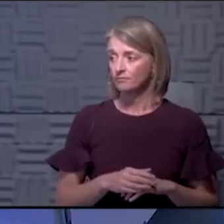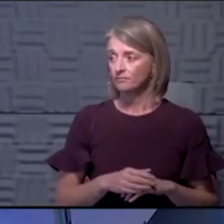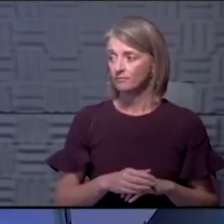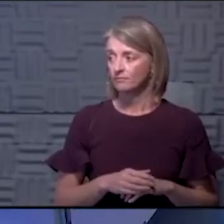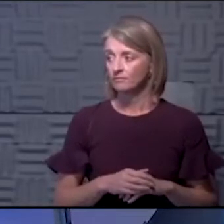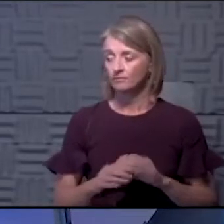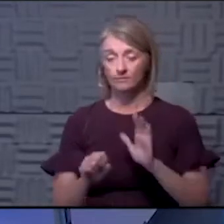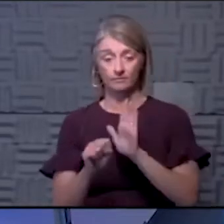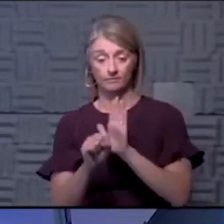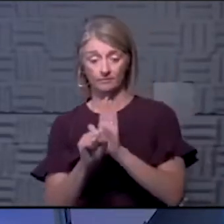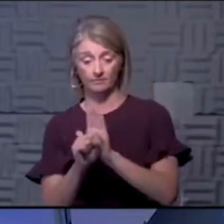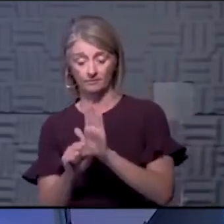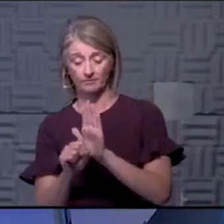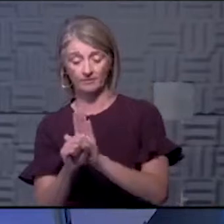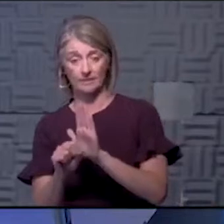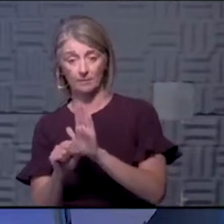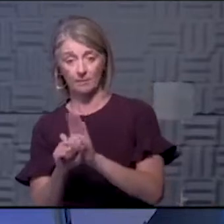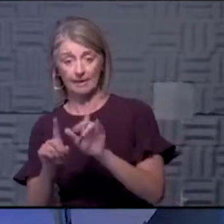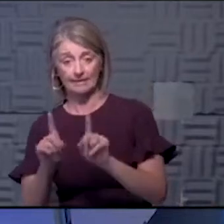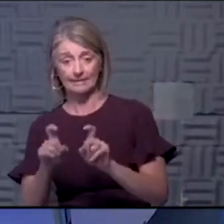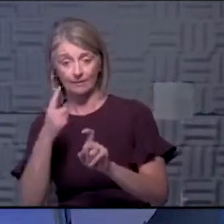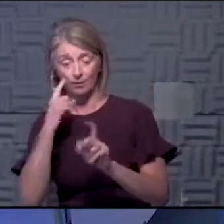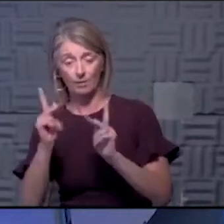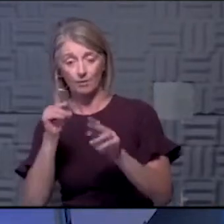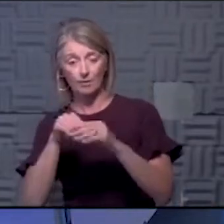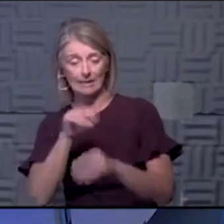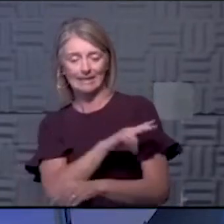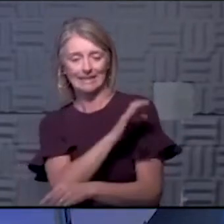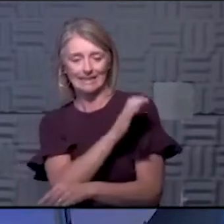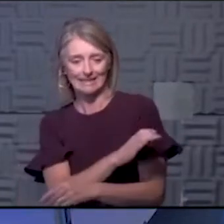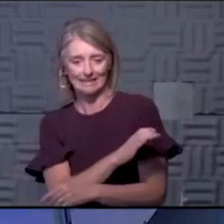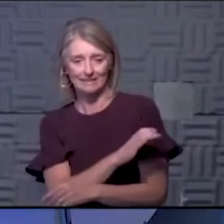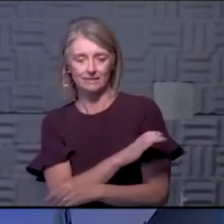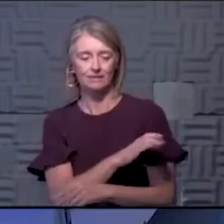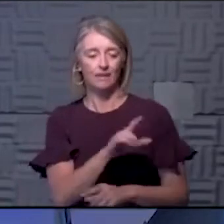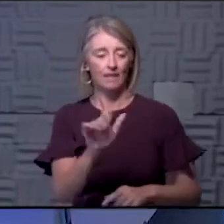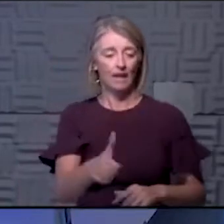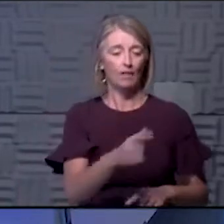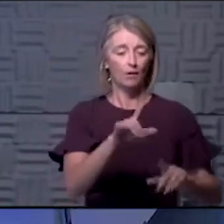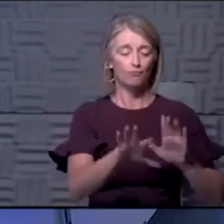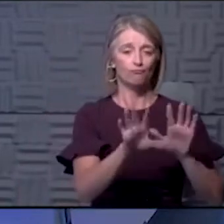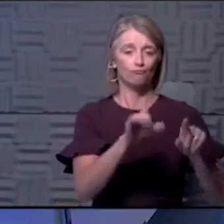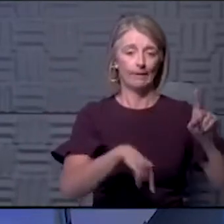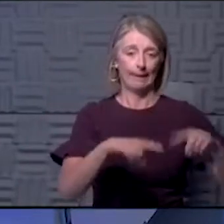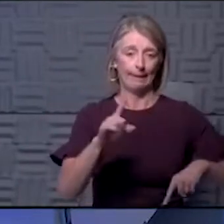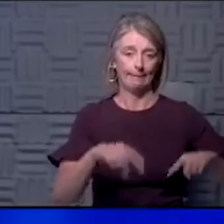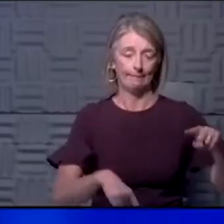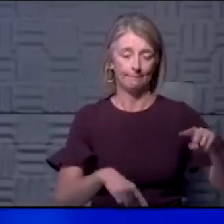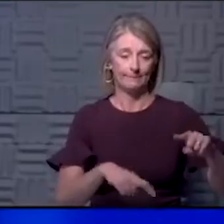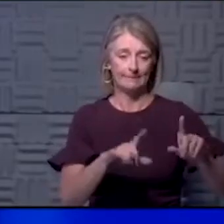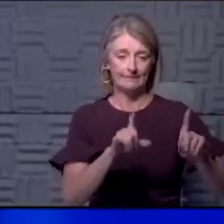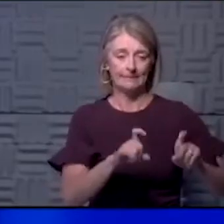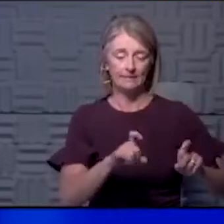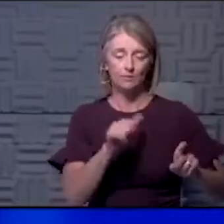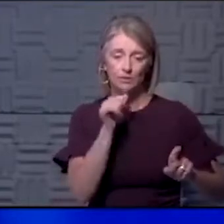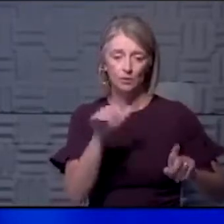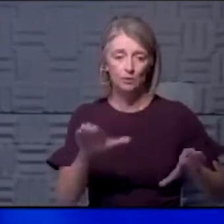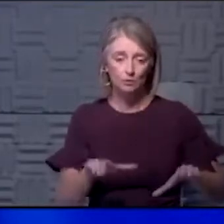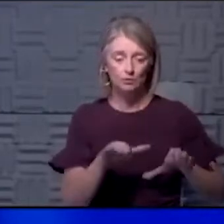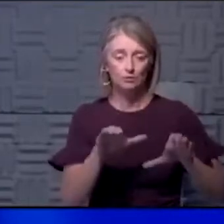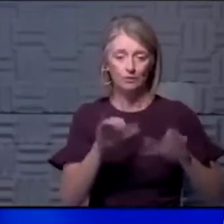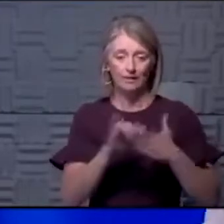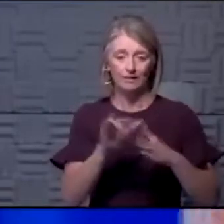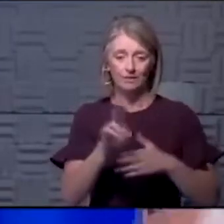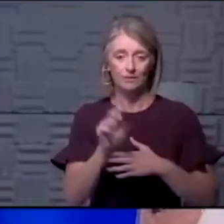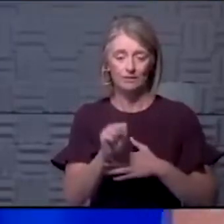symptomatic testing for the individuals and go to What quarantine. you need to do. You got to do that. Yes. The surveillance thing is what we don't do in the United States, which is a problem because